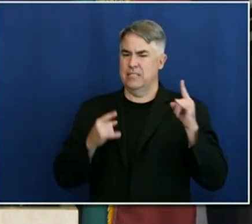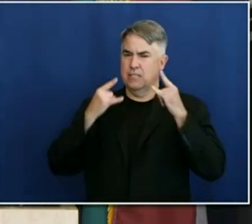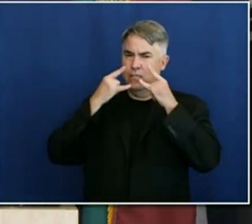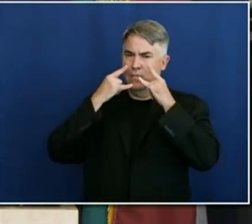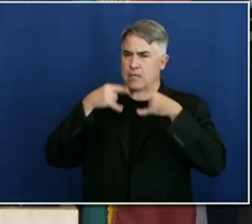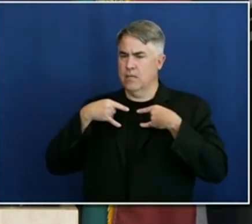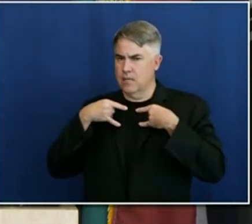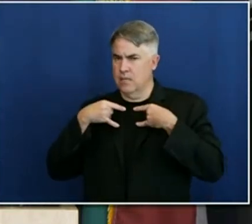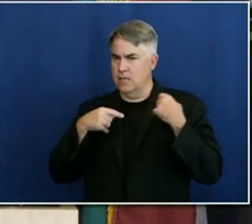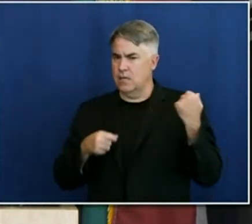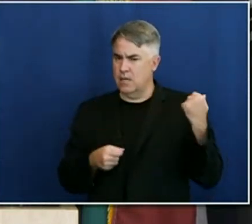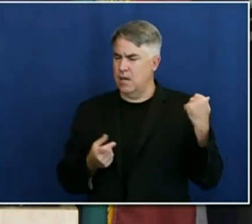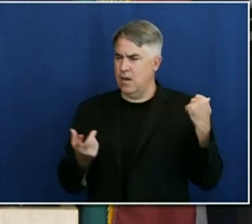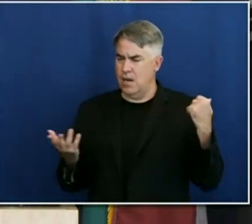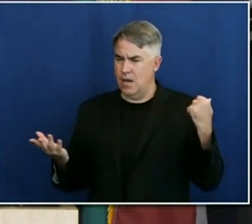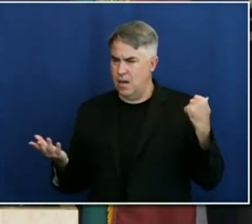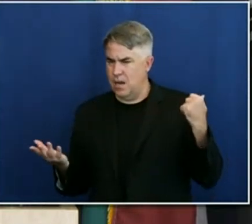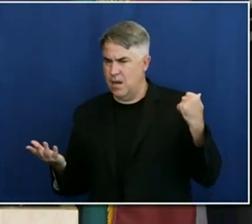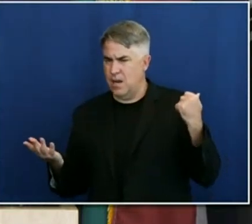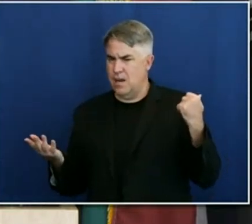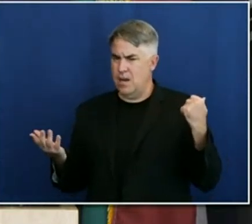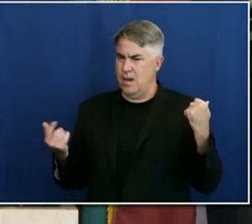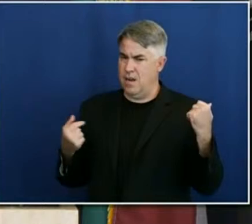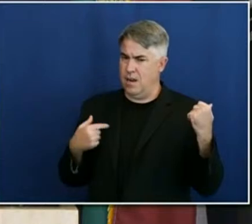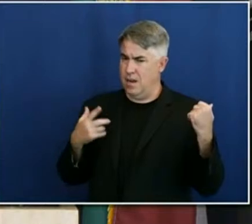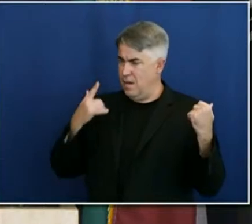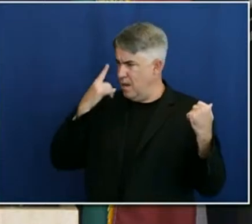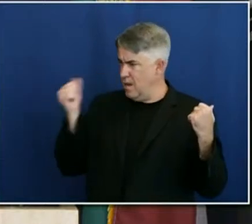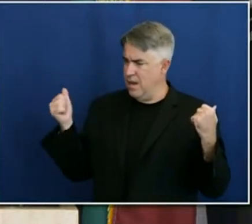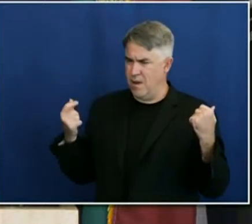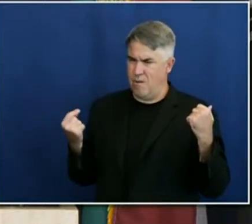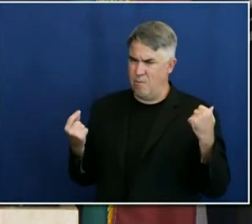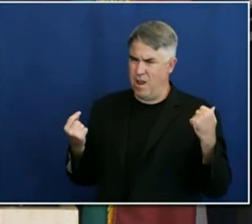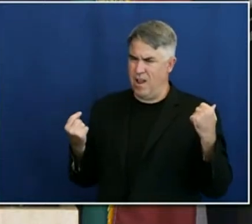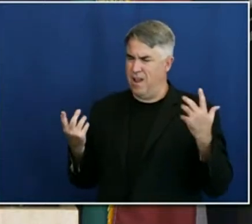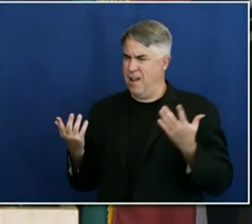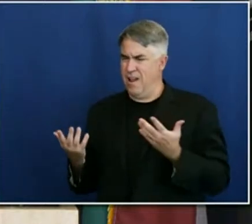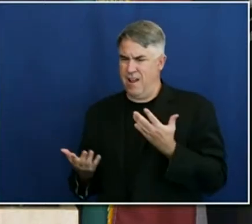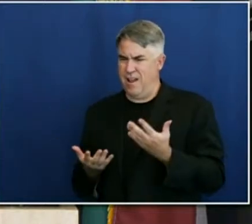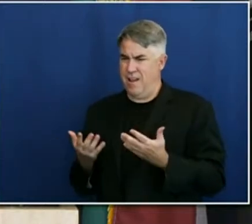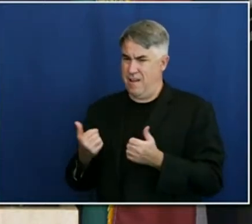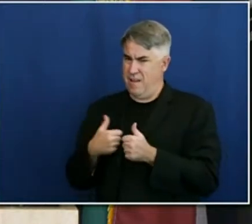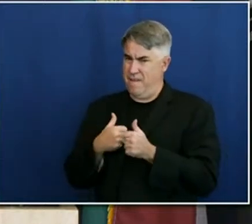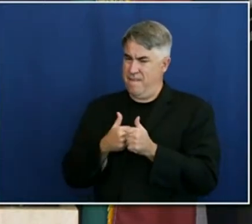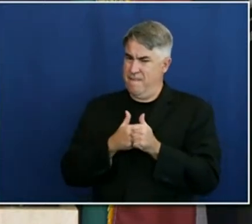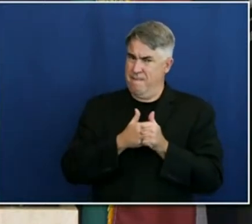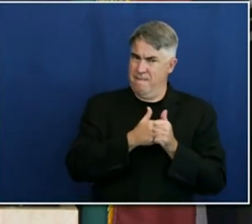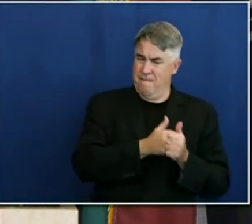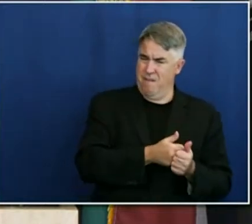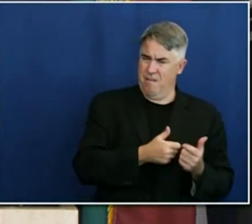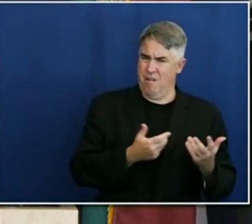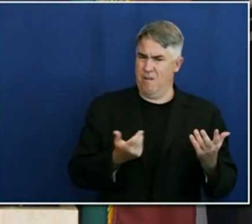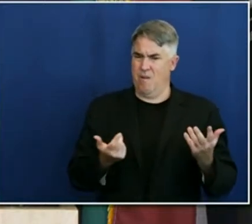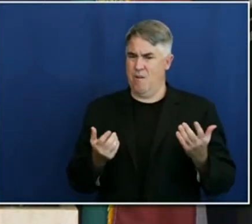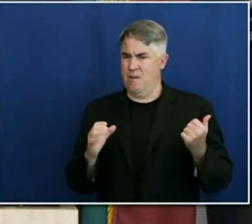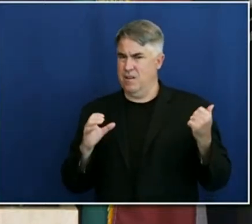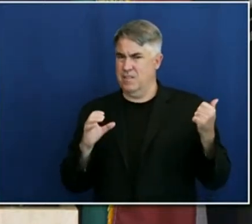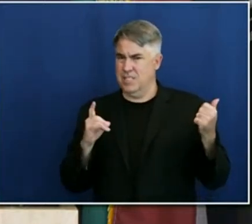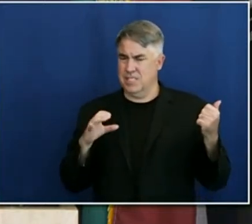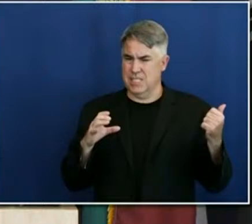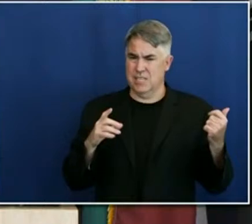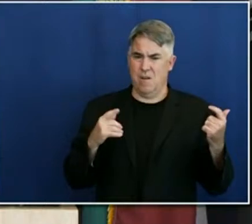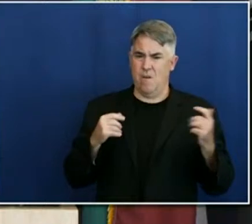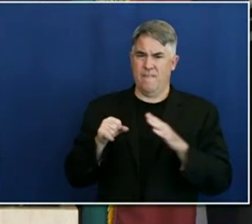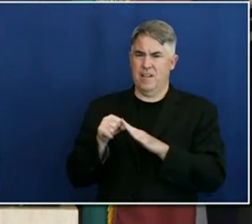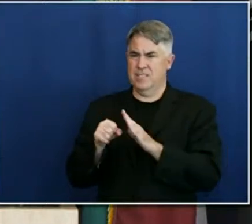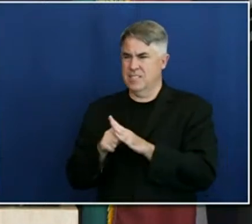guidelines on how they may be enforcing this. You know, it sounds like we are going to be following along with the CDC and the state's decision, but